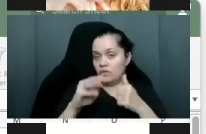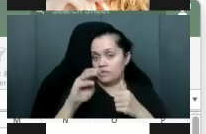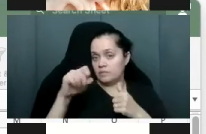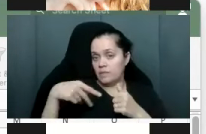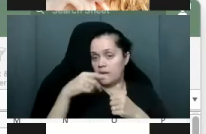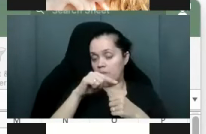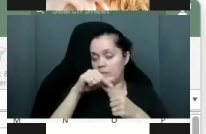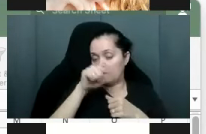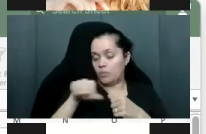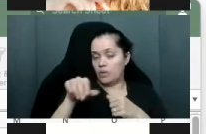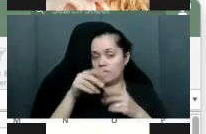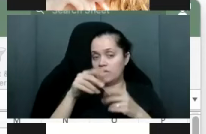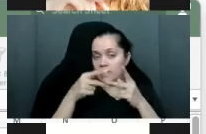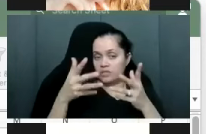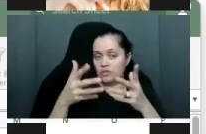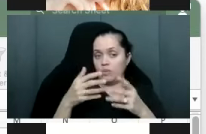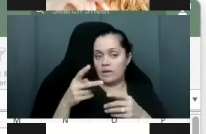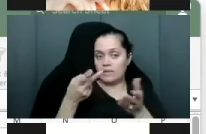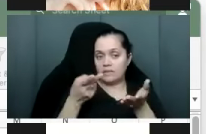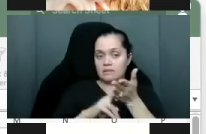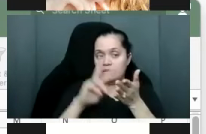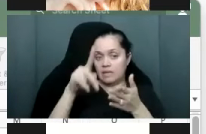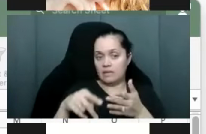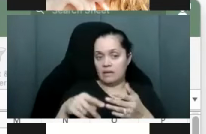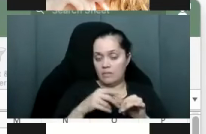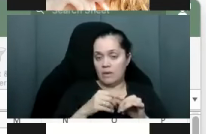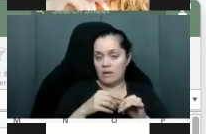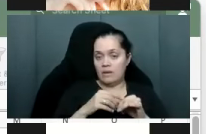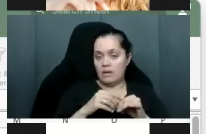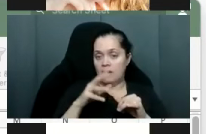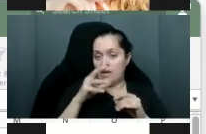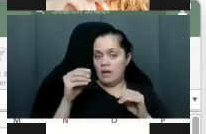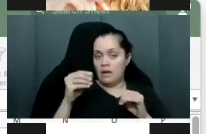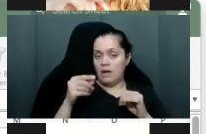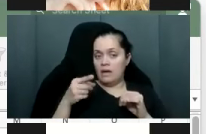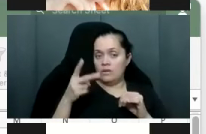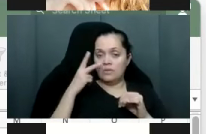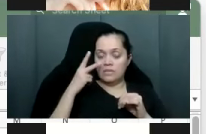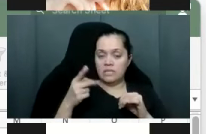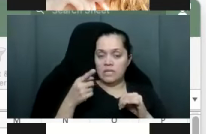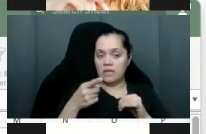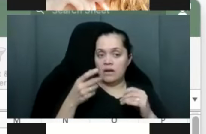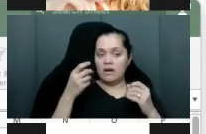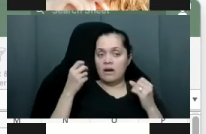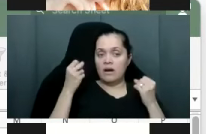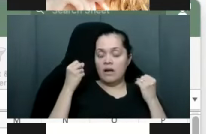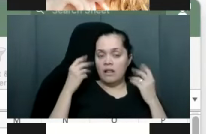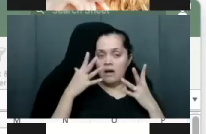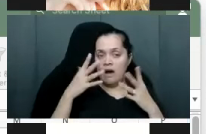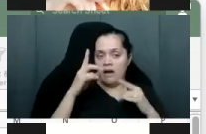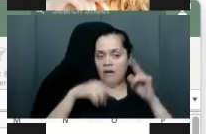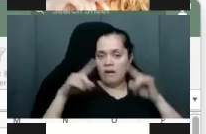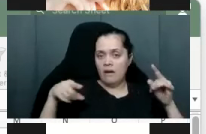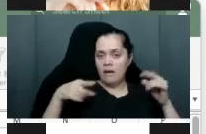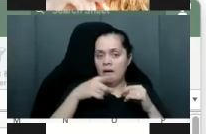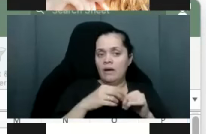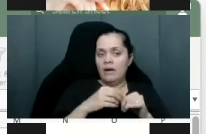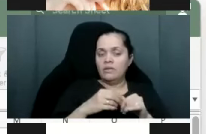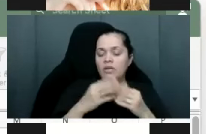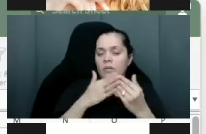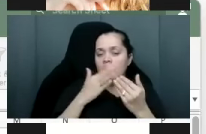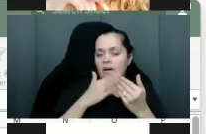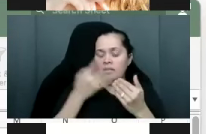quiz place you'd like to sign up for. And you can see there's quite a range. So it will be easy